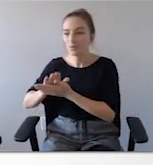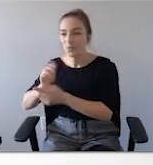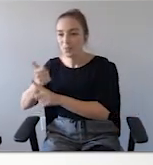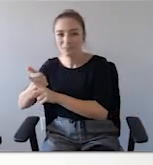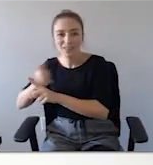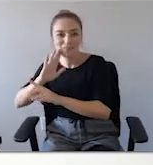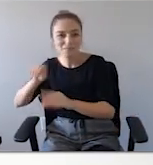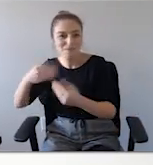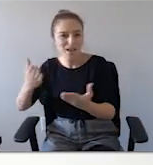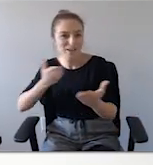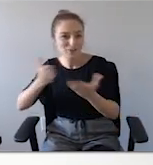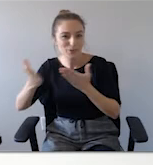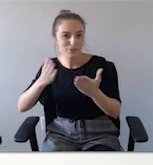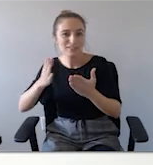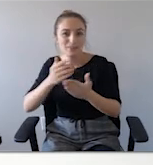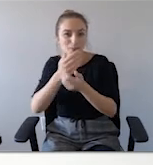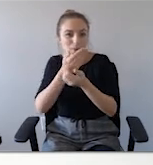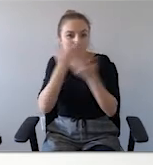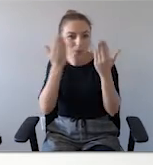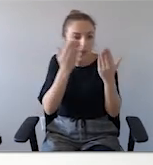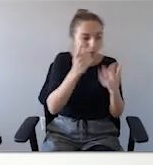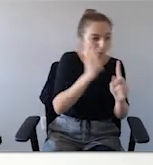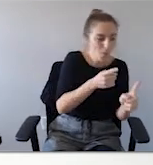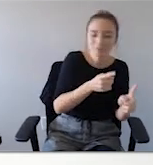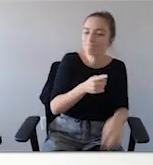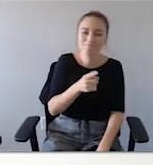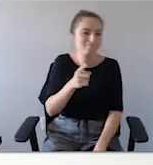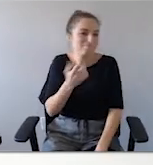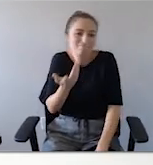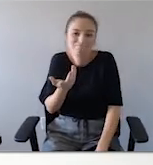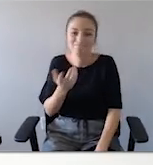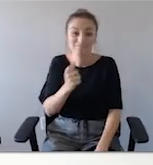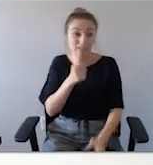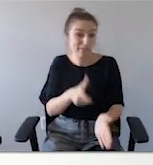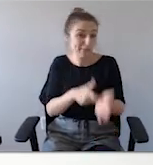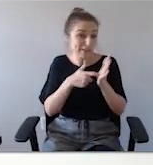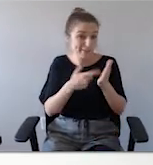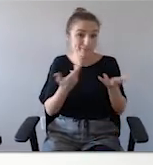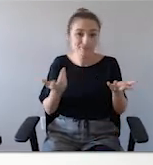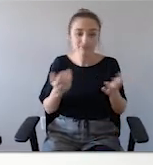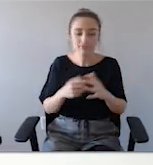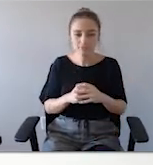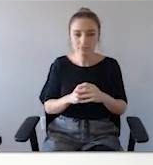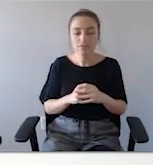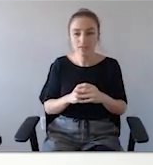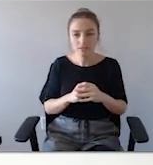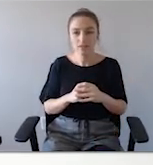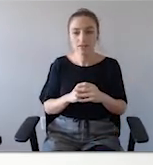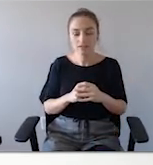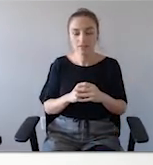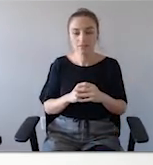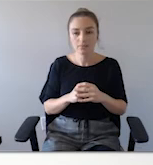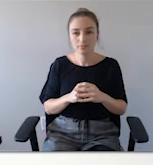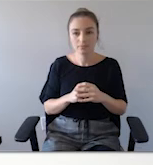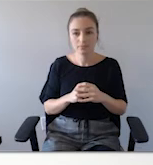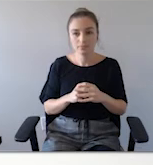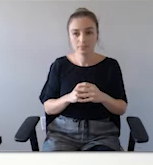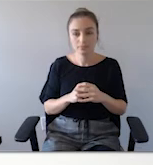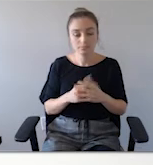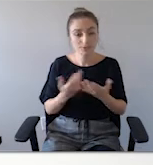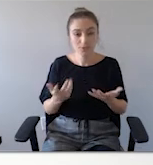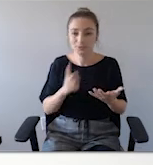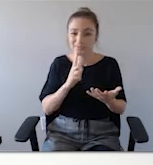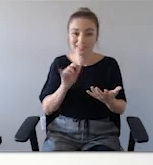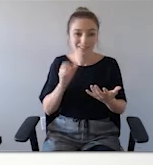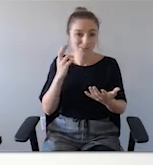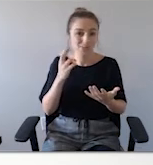service if there's no goal for that student to work on and there's nothing in the present level that describes the need for it. So that's why that